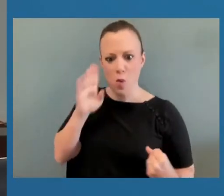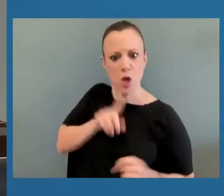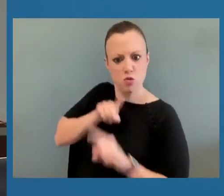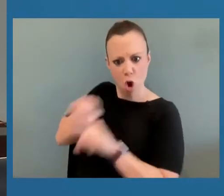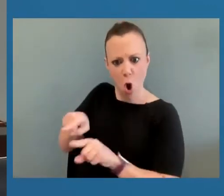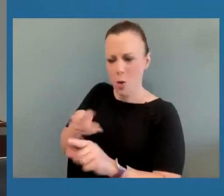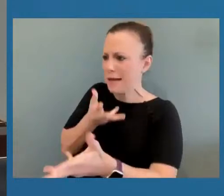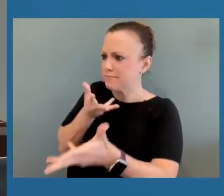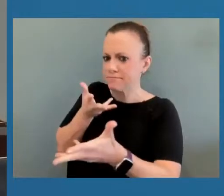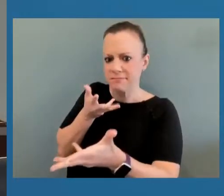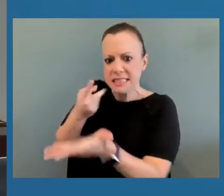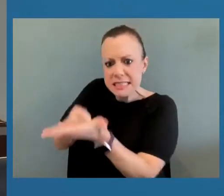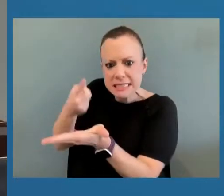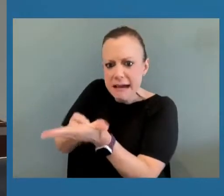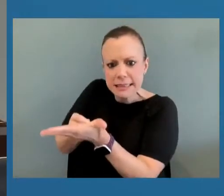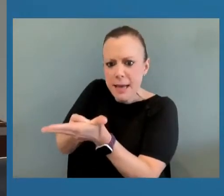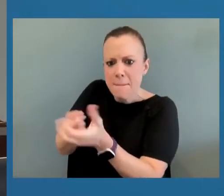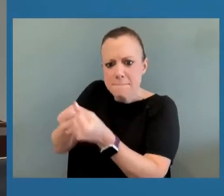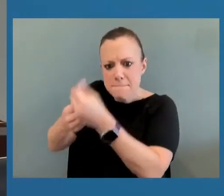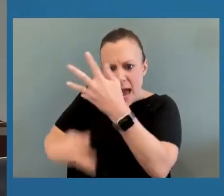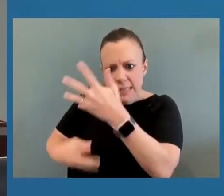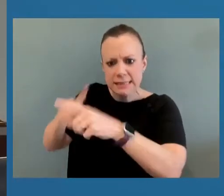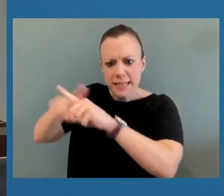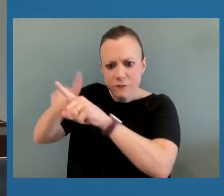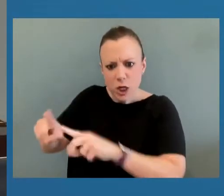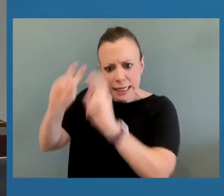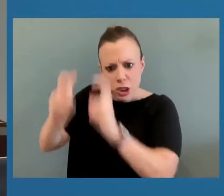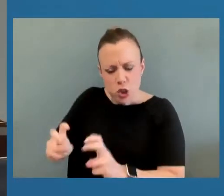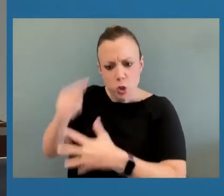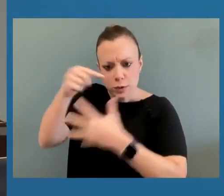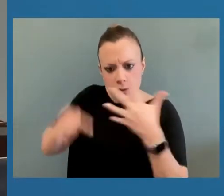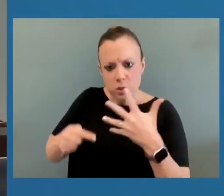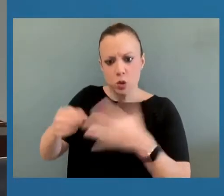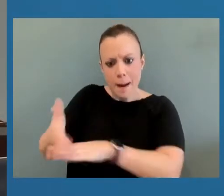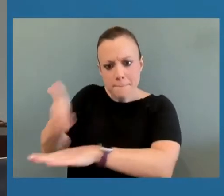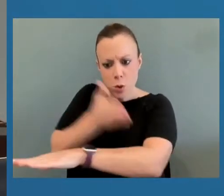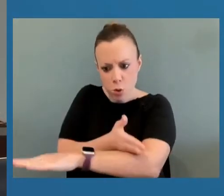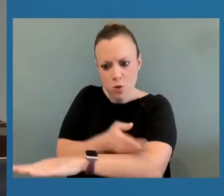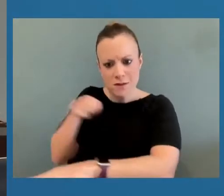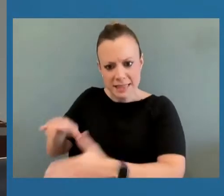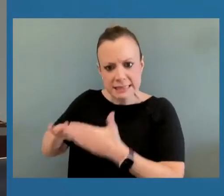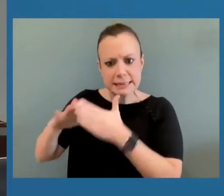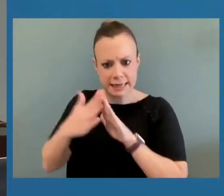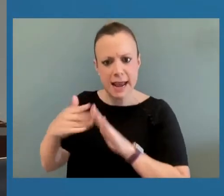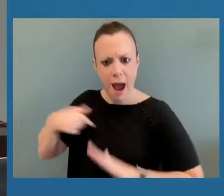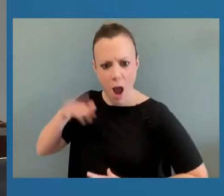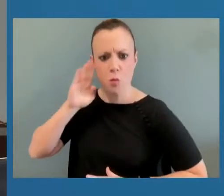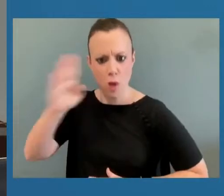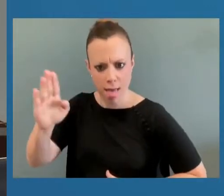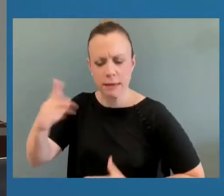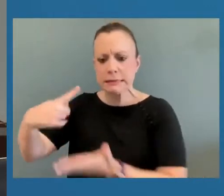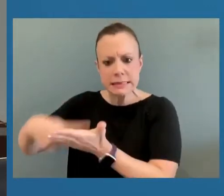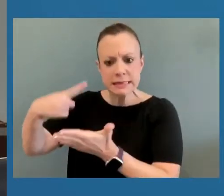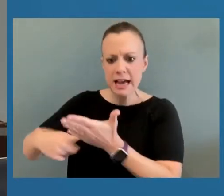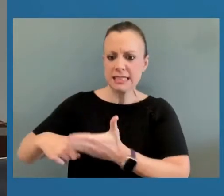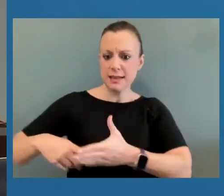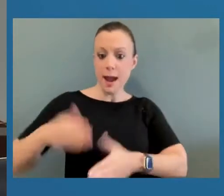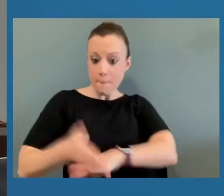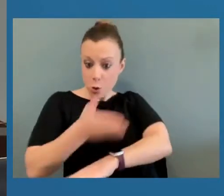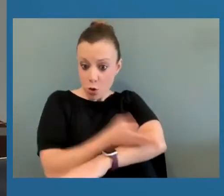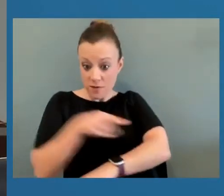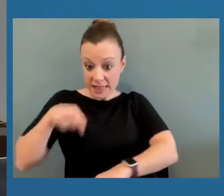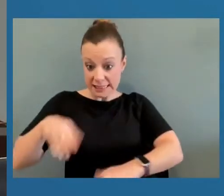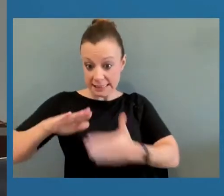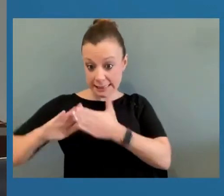have our mutual interest associated with, making this city better, investing in infrastructure, helping make sure the commuting experience is